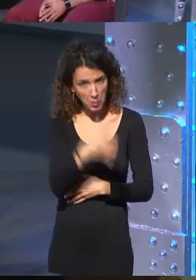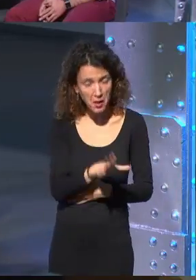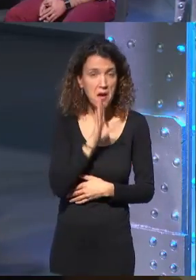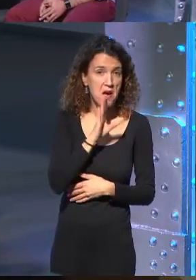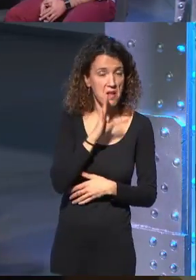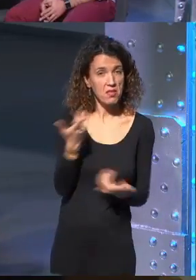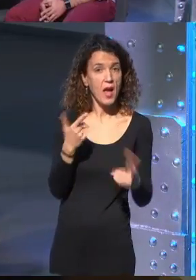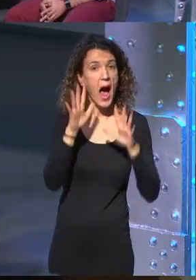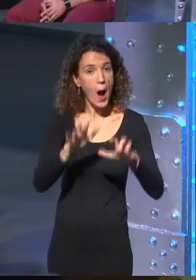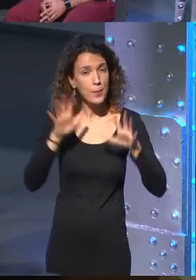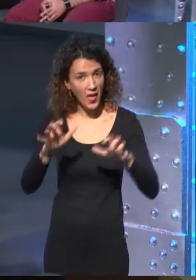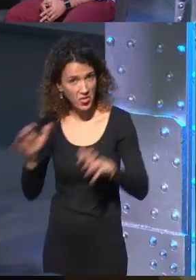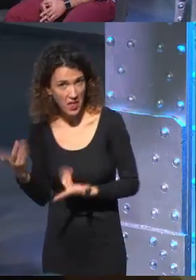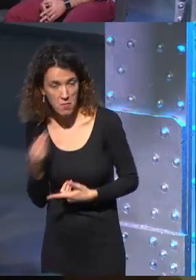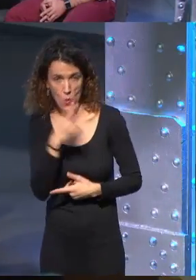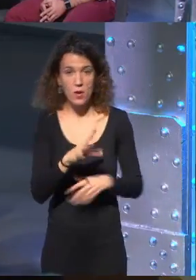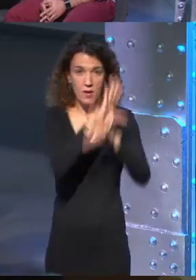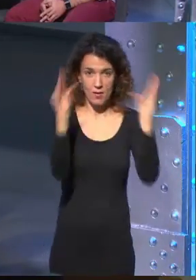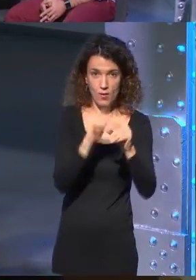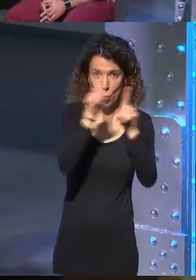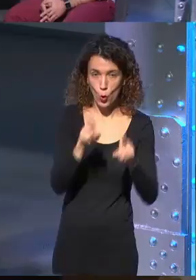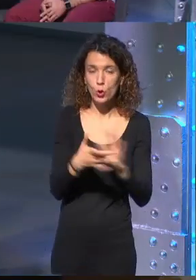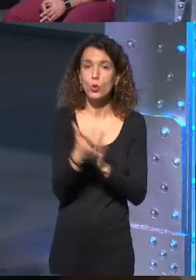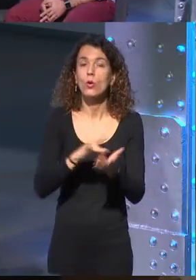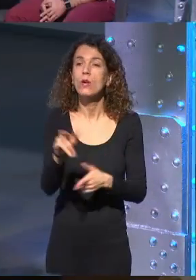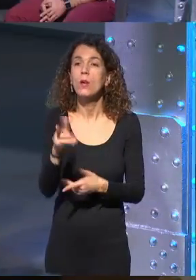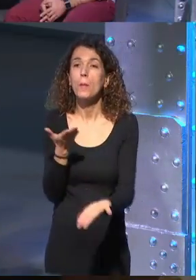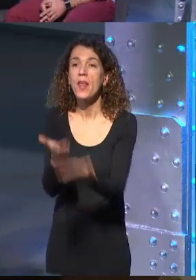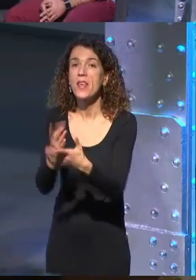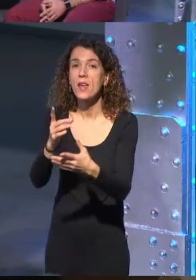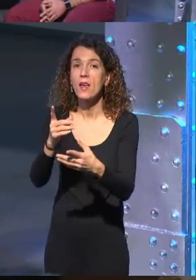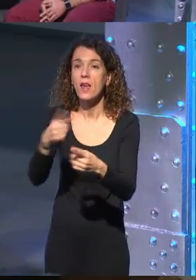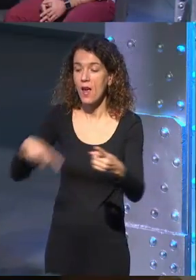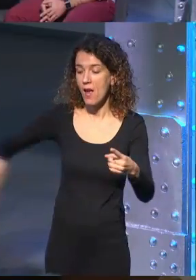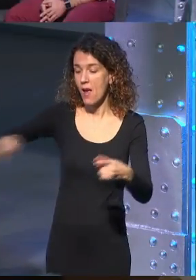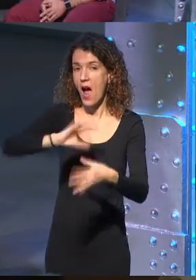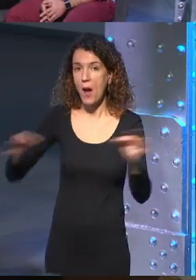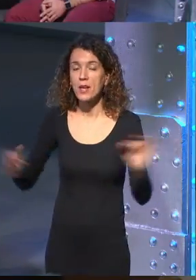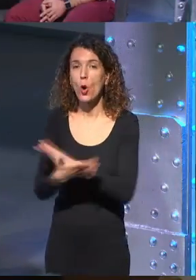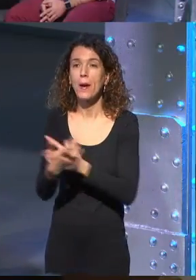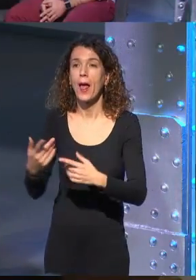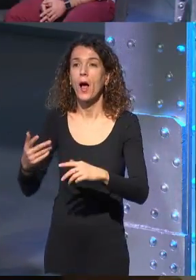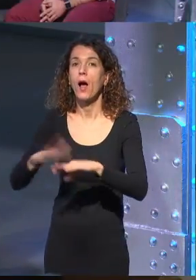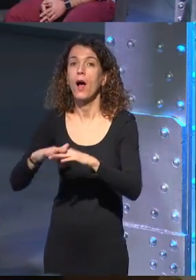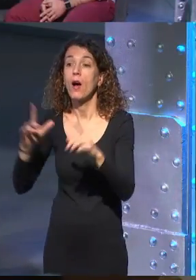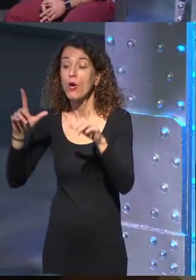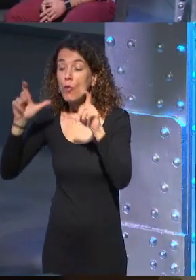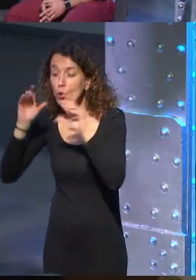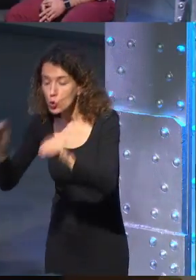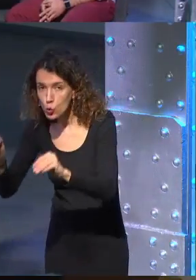a bad idea, suggestion as an advice. Have you asked your